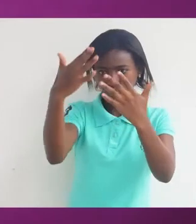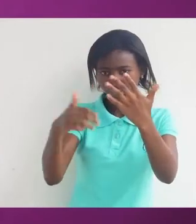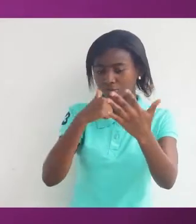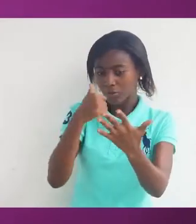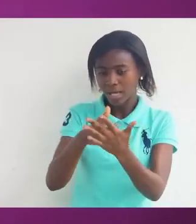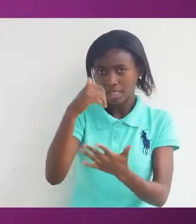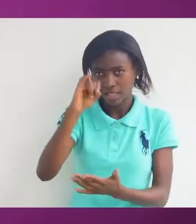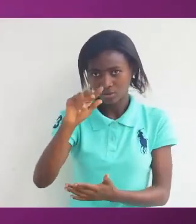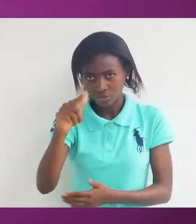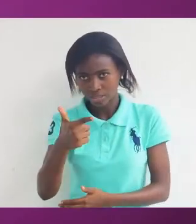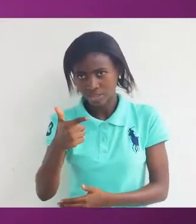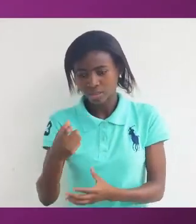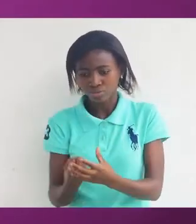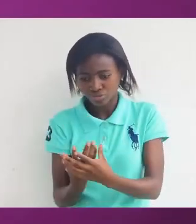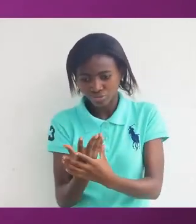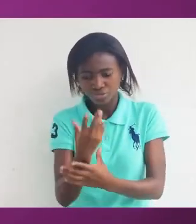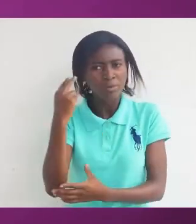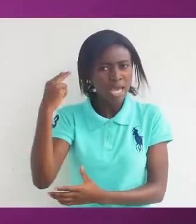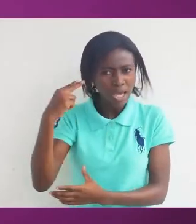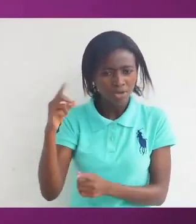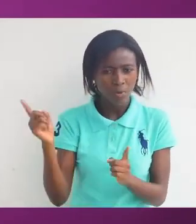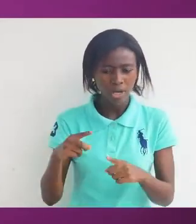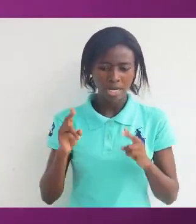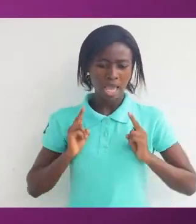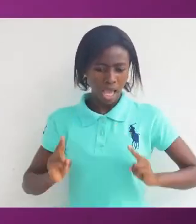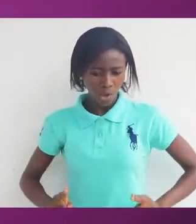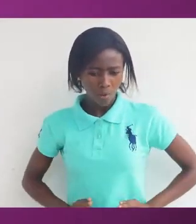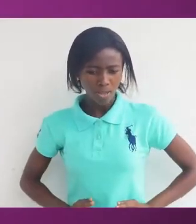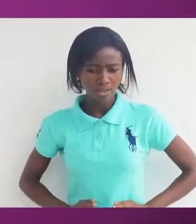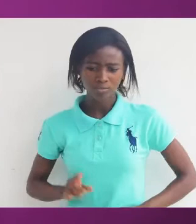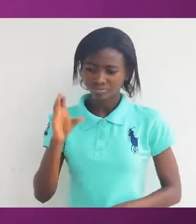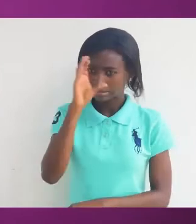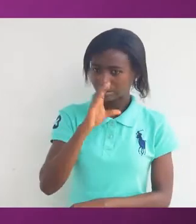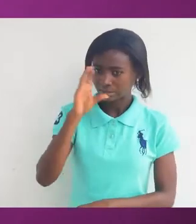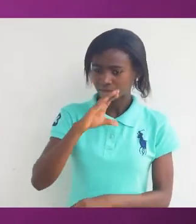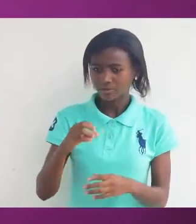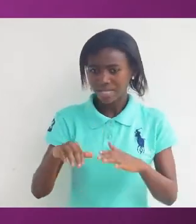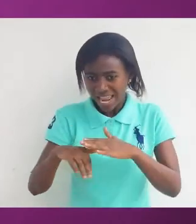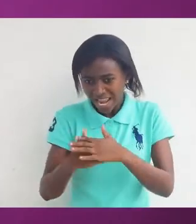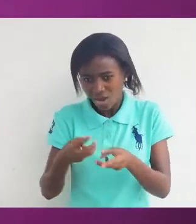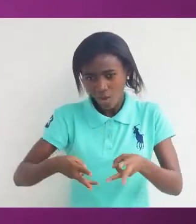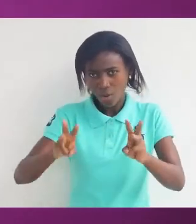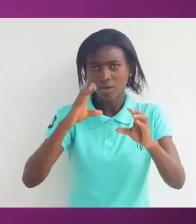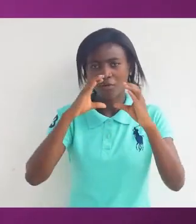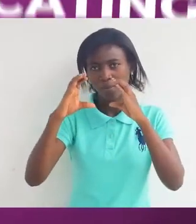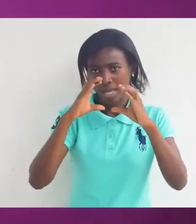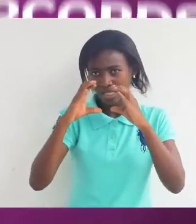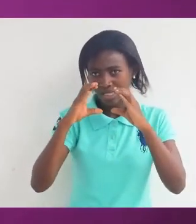evolved from history when human beings were finding more effective means of